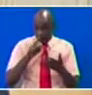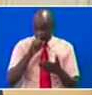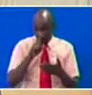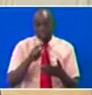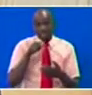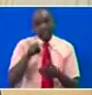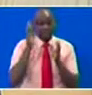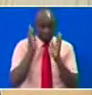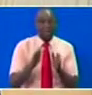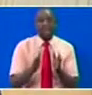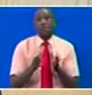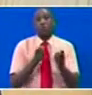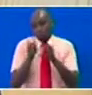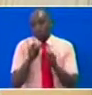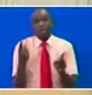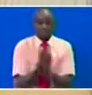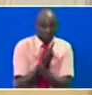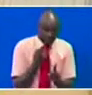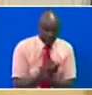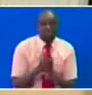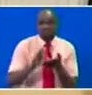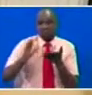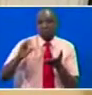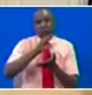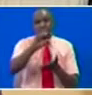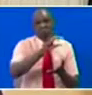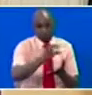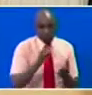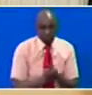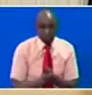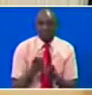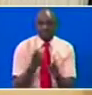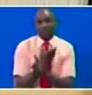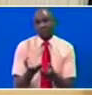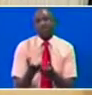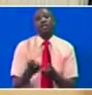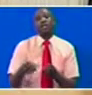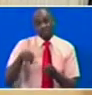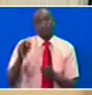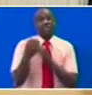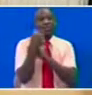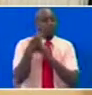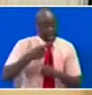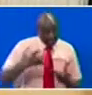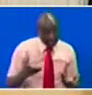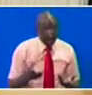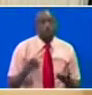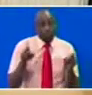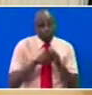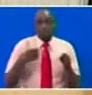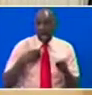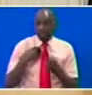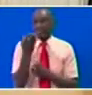it will regularize some of these reallocation that the ministries have requested us. As you know, we have also faced